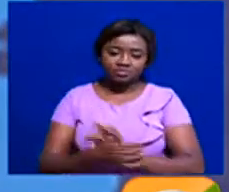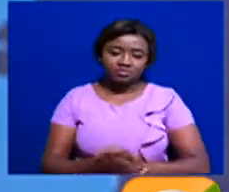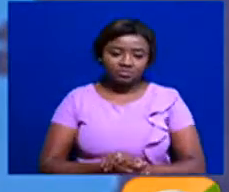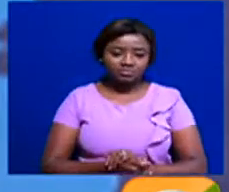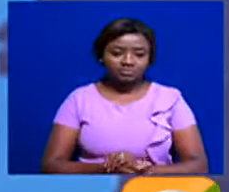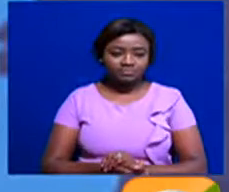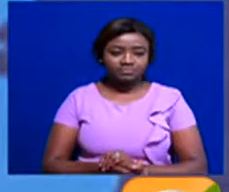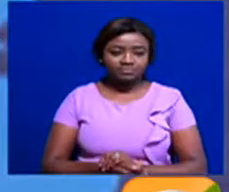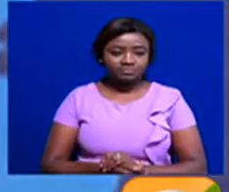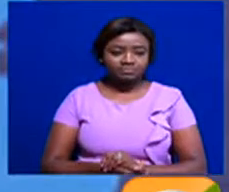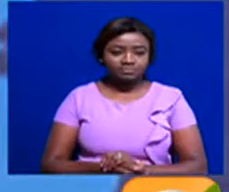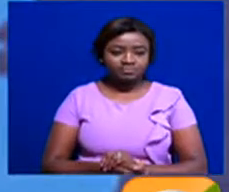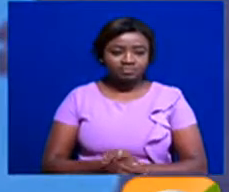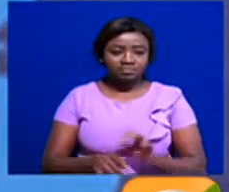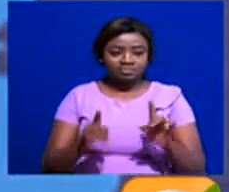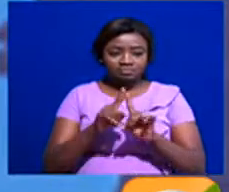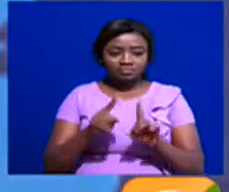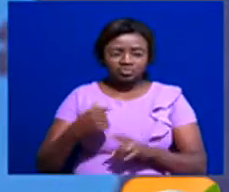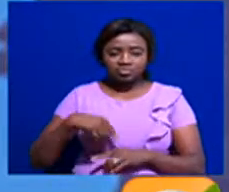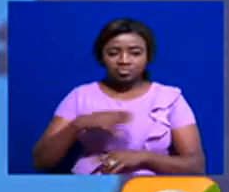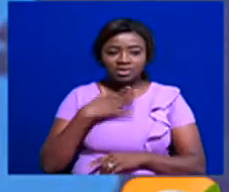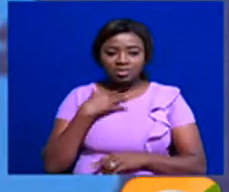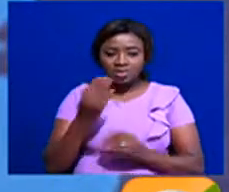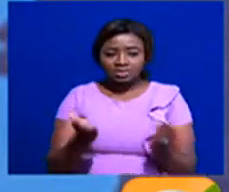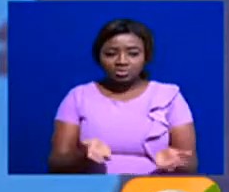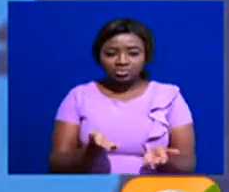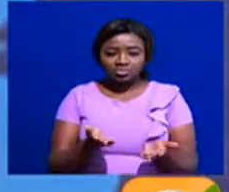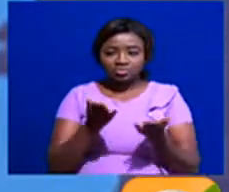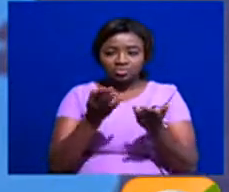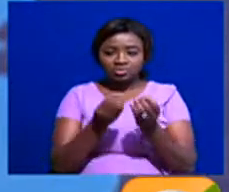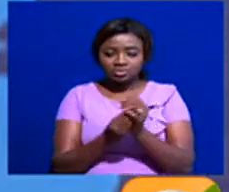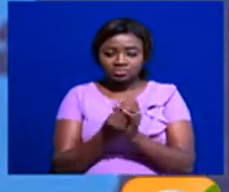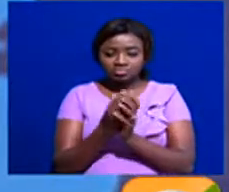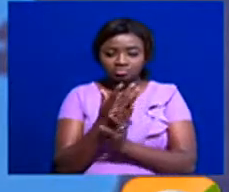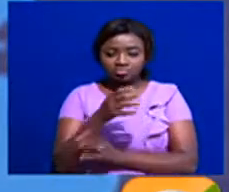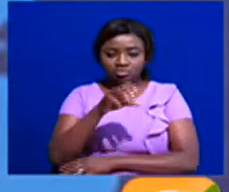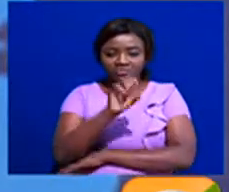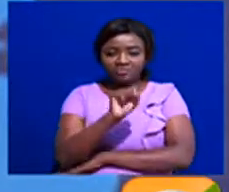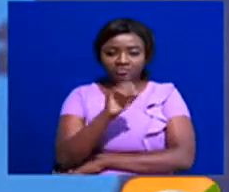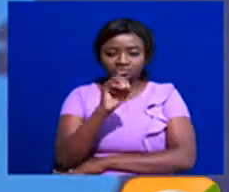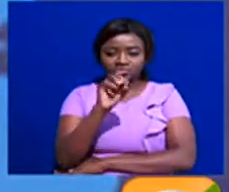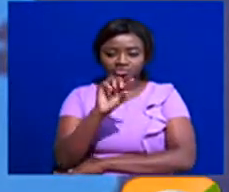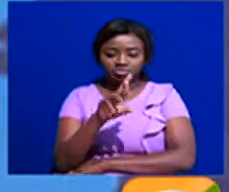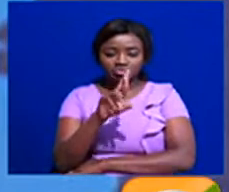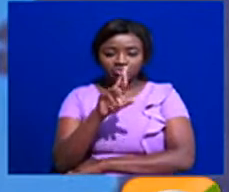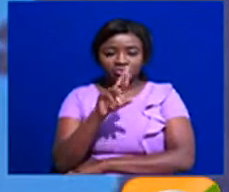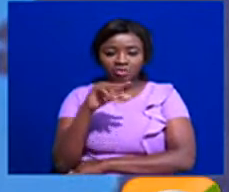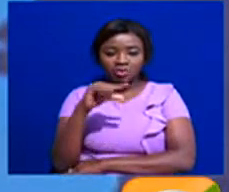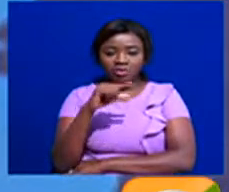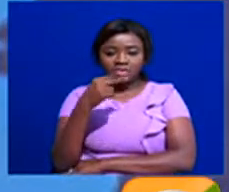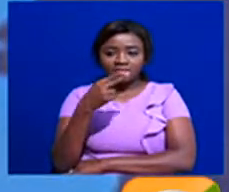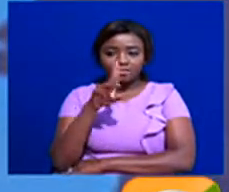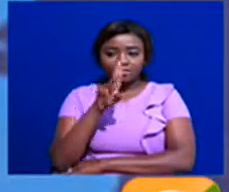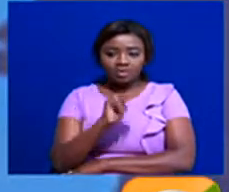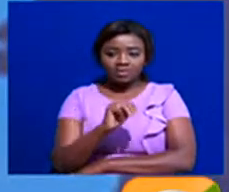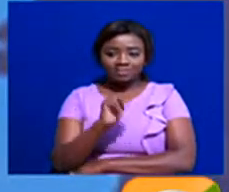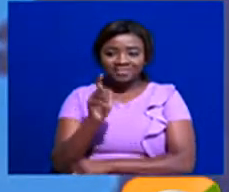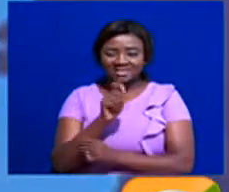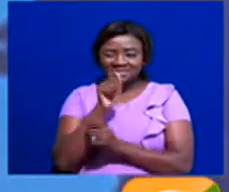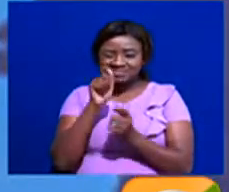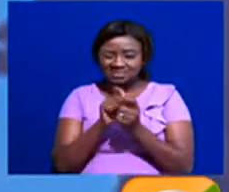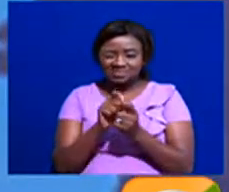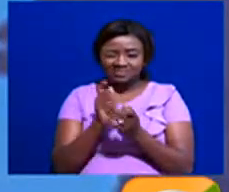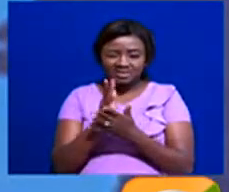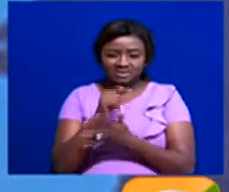focused big time on promoting the production of sorghum across the county, especially in some of